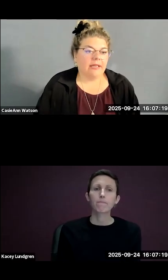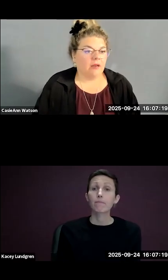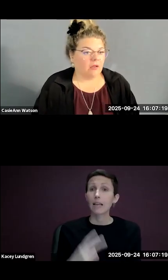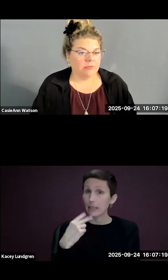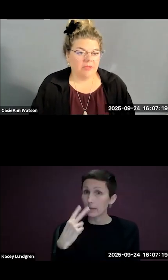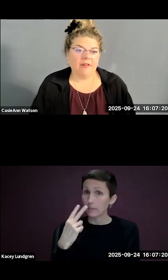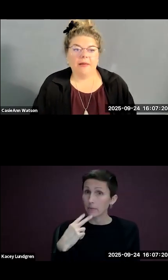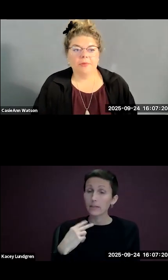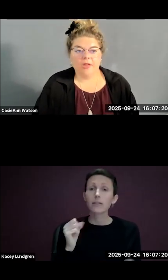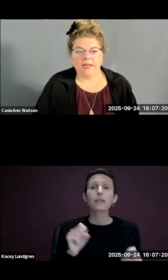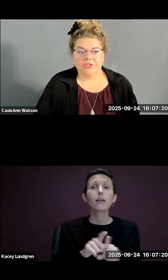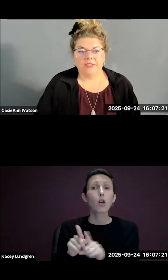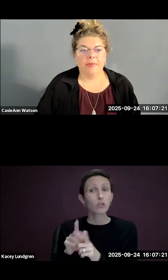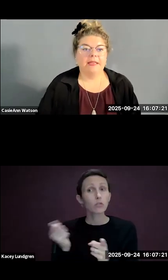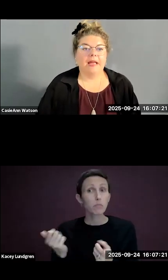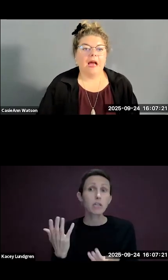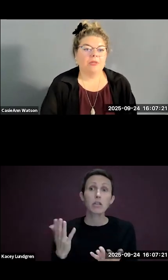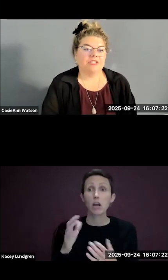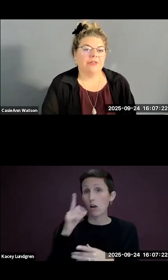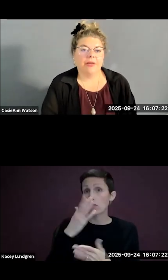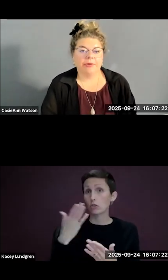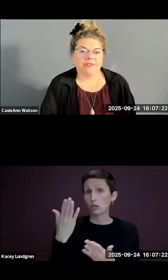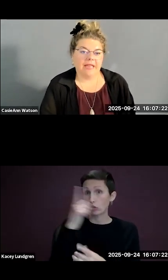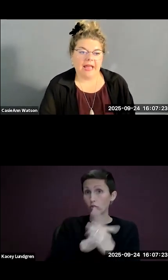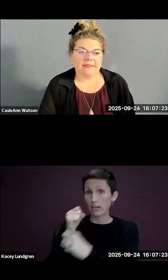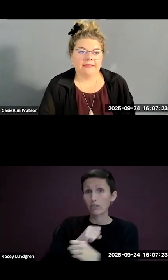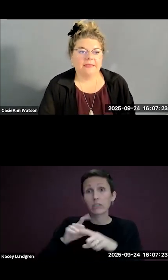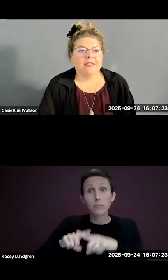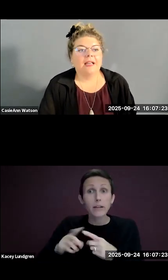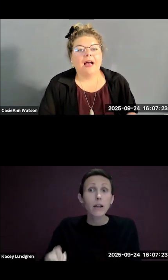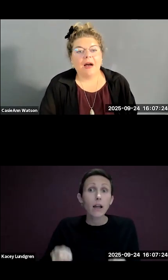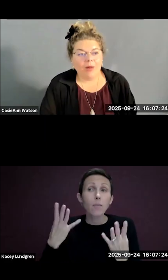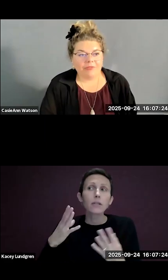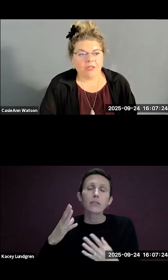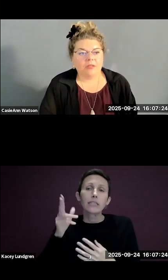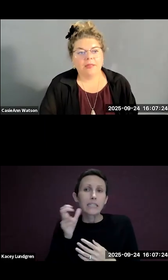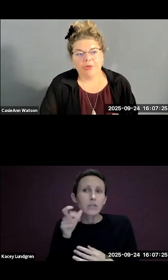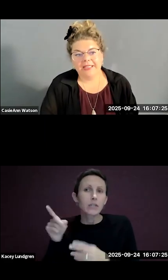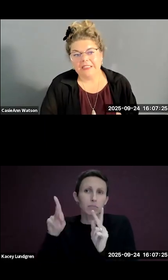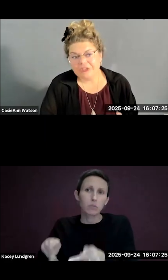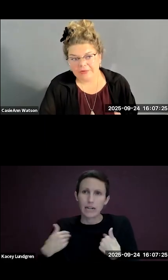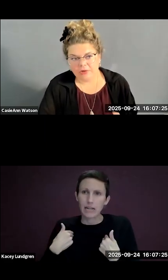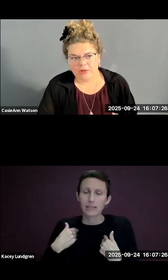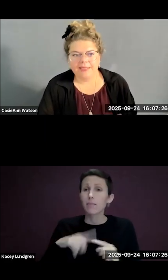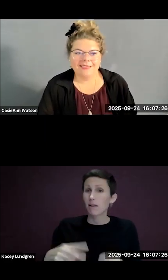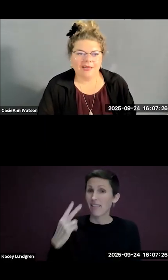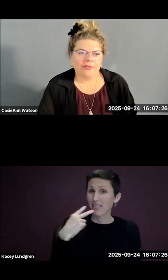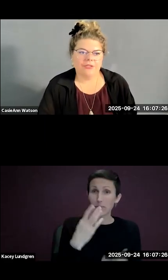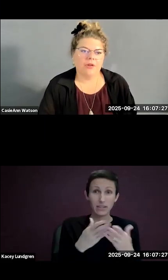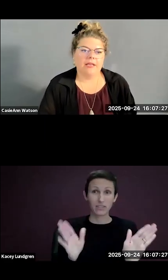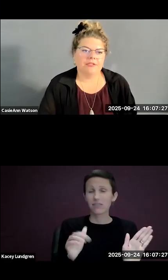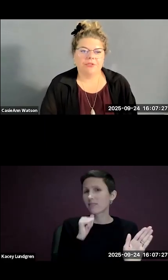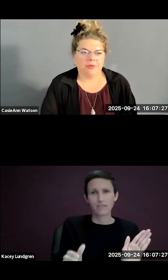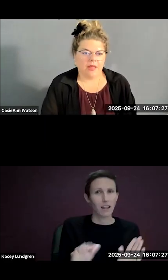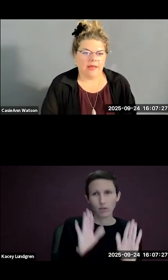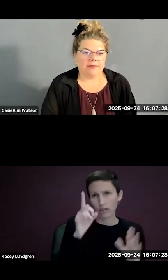Lip reading can also be a viable strategy depending on how much hearing a person has. However, lip reading in general is not